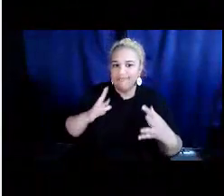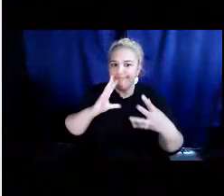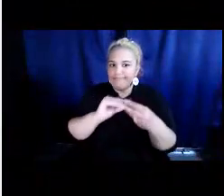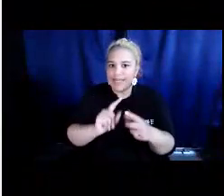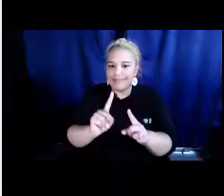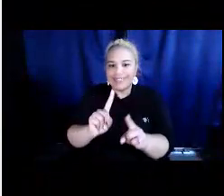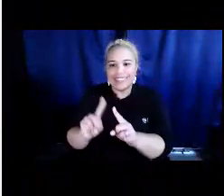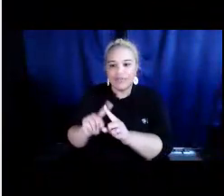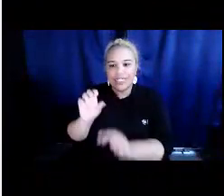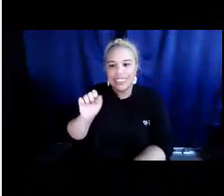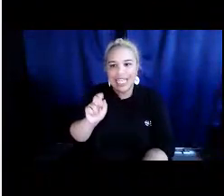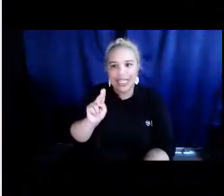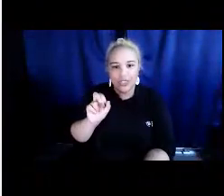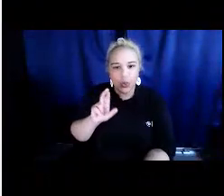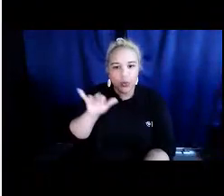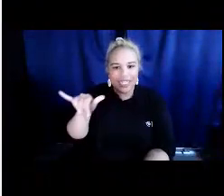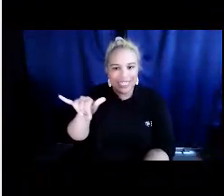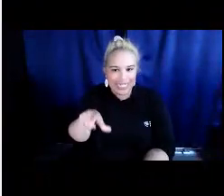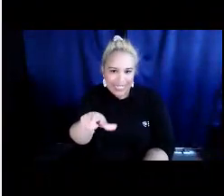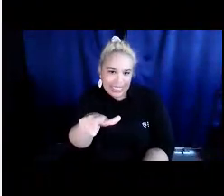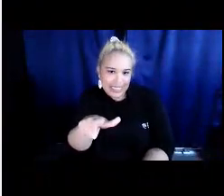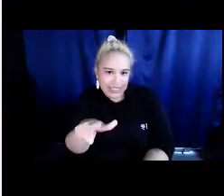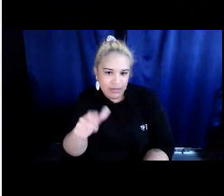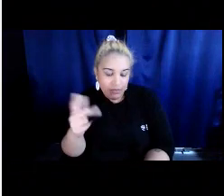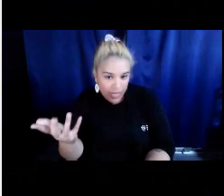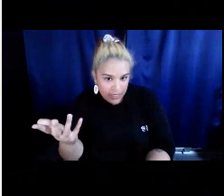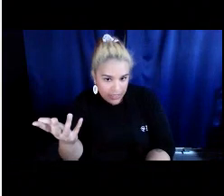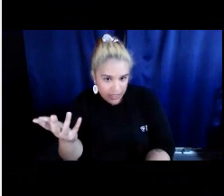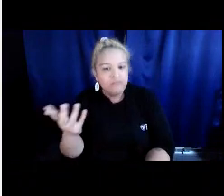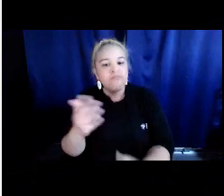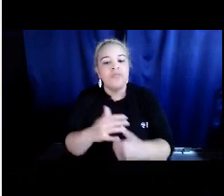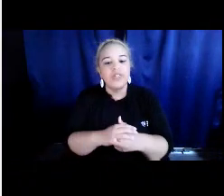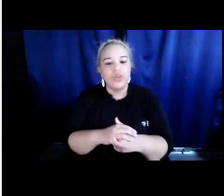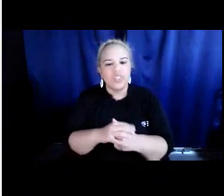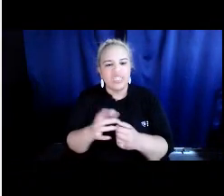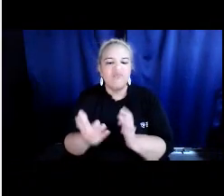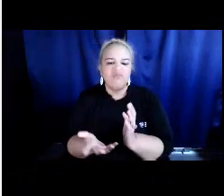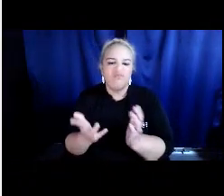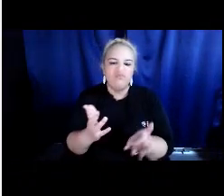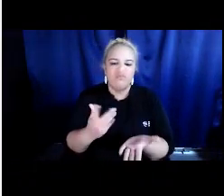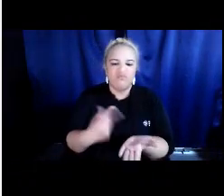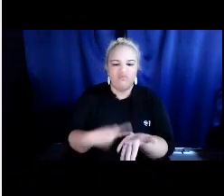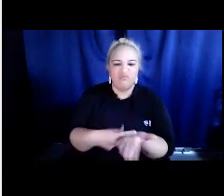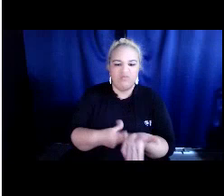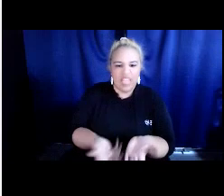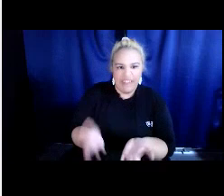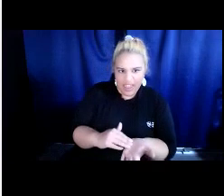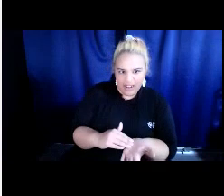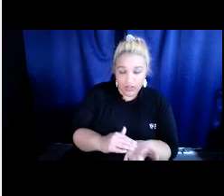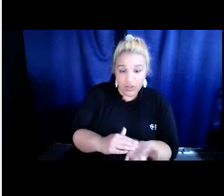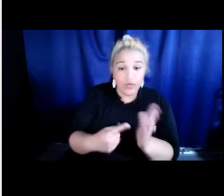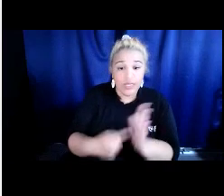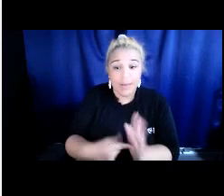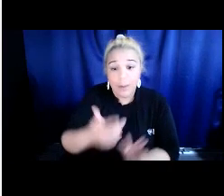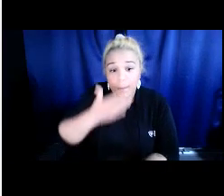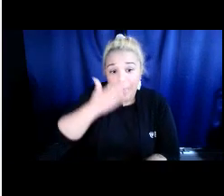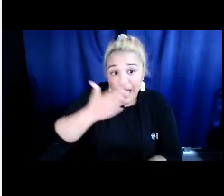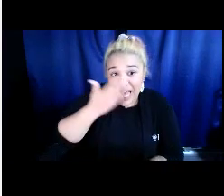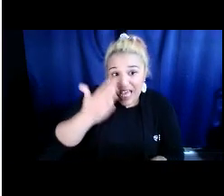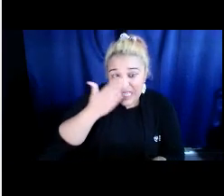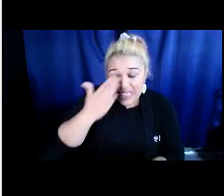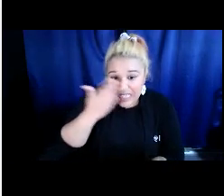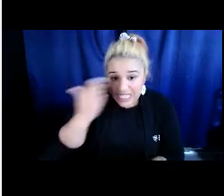sensitivity, and an employee whose workstation is near a space with frequent smells. So perhaps relocating the workstation to